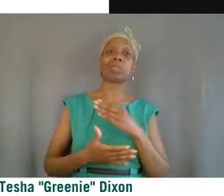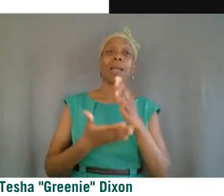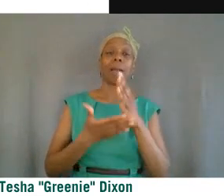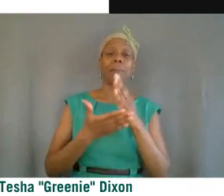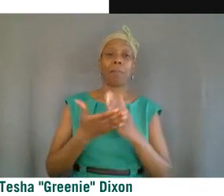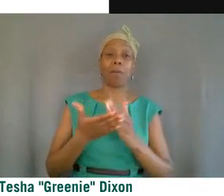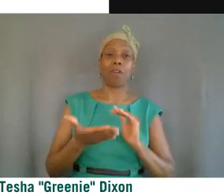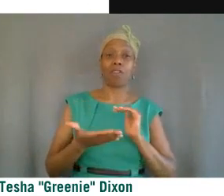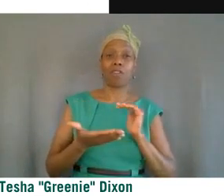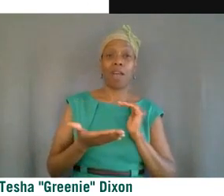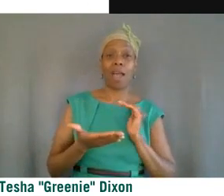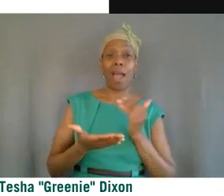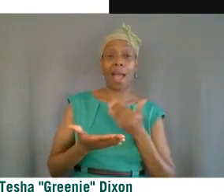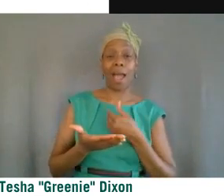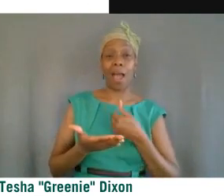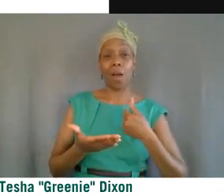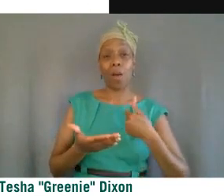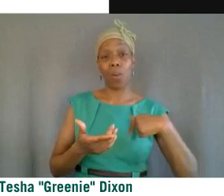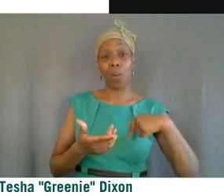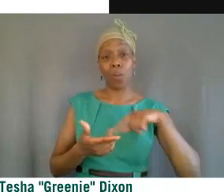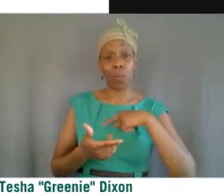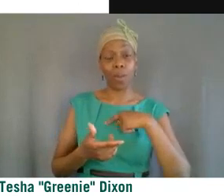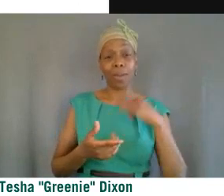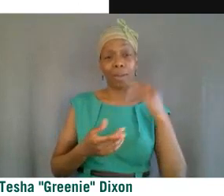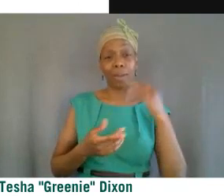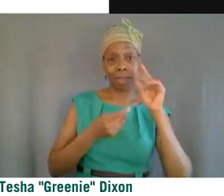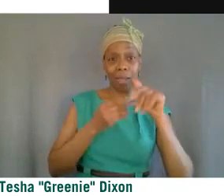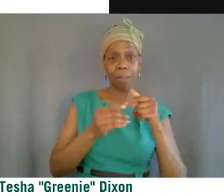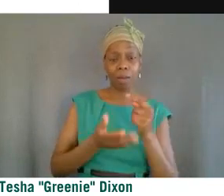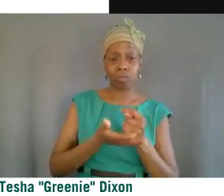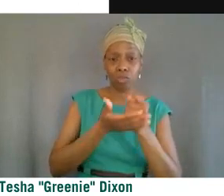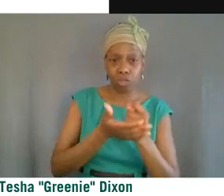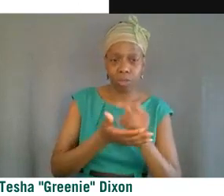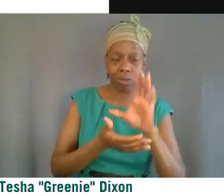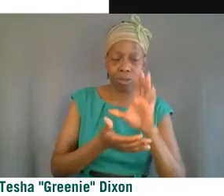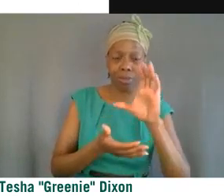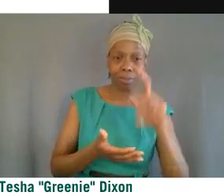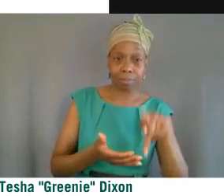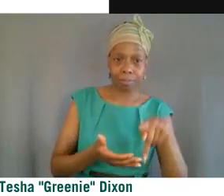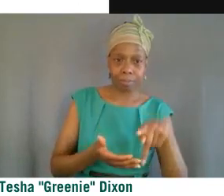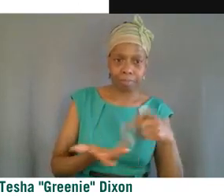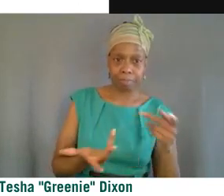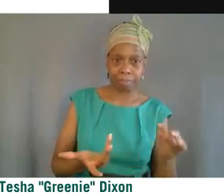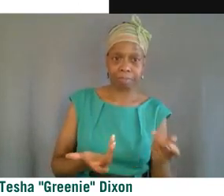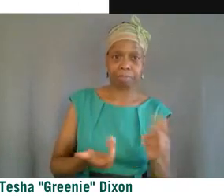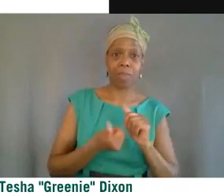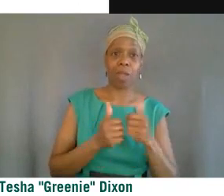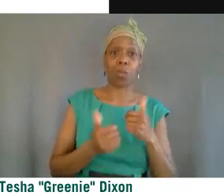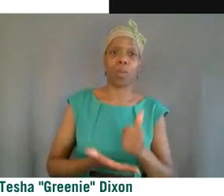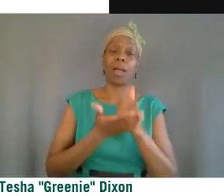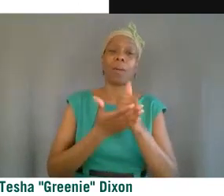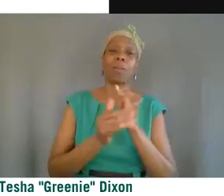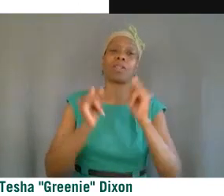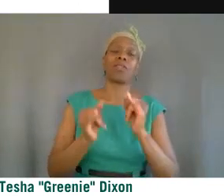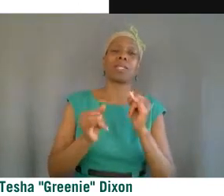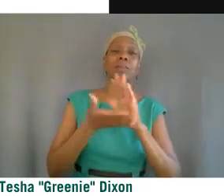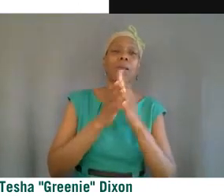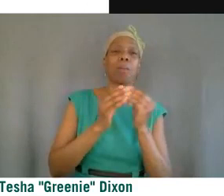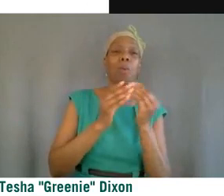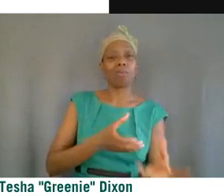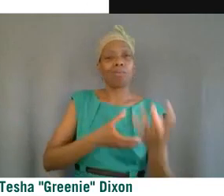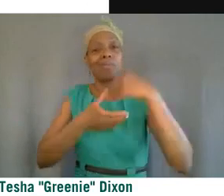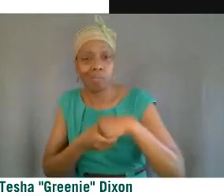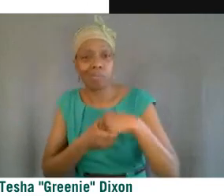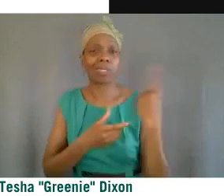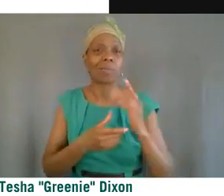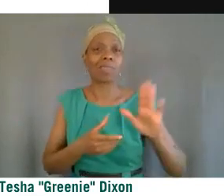treating CP is, how do we help individuals to participate in something that they really want to